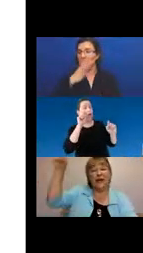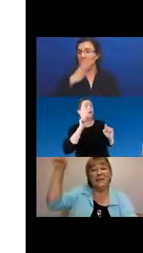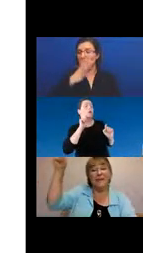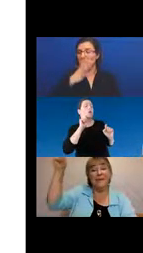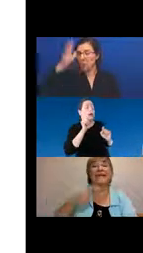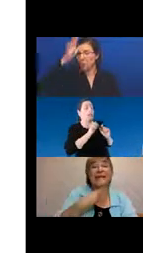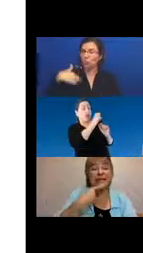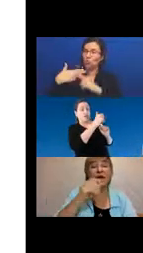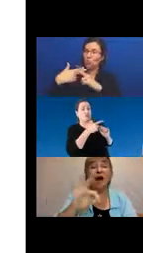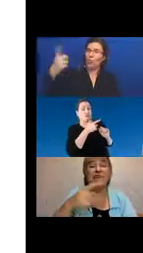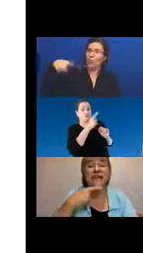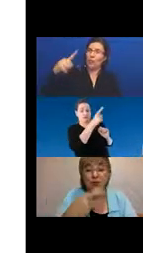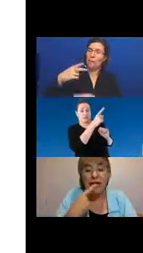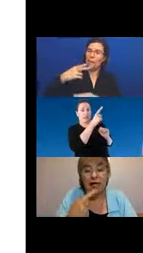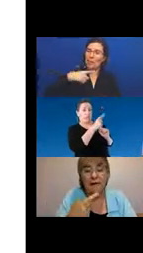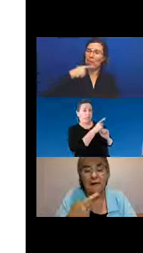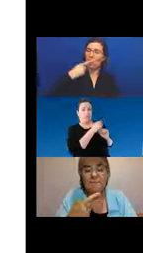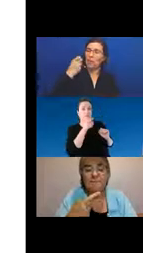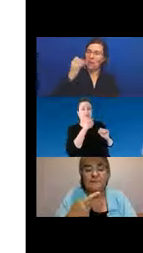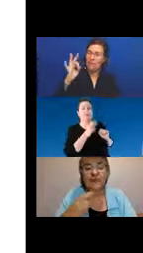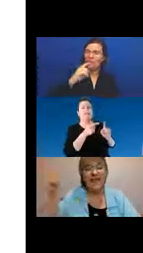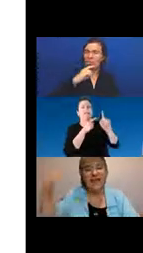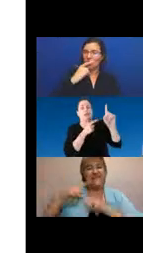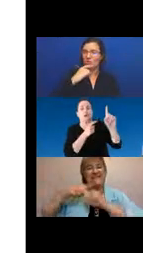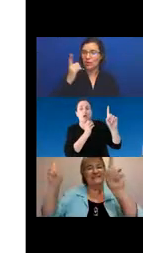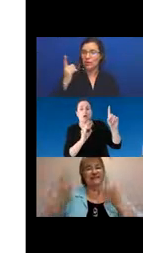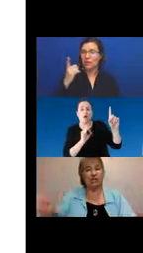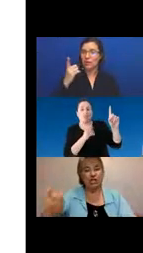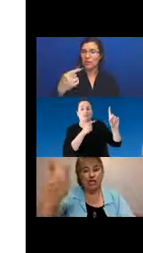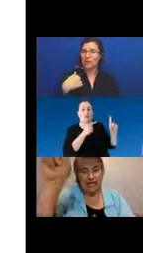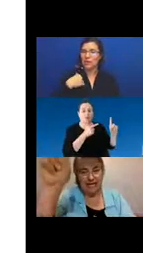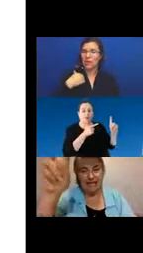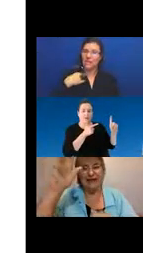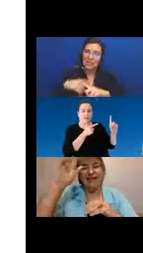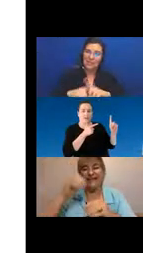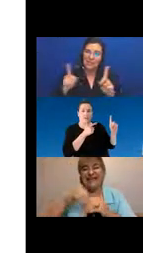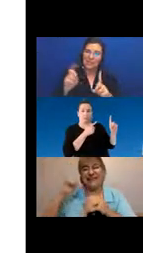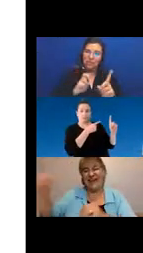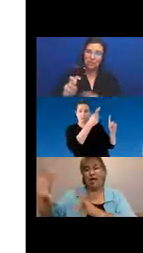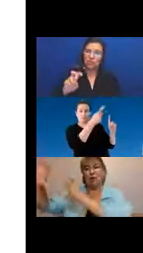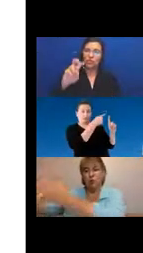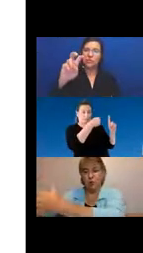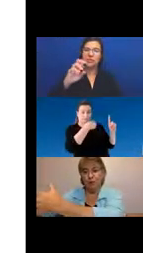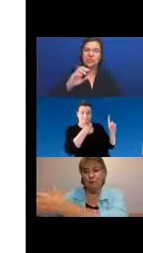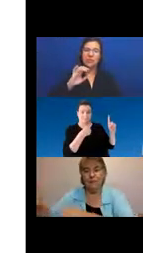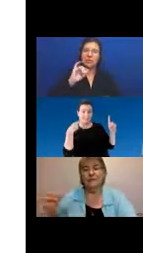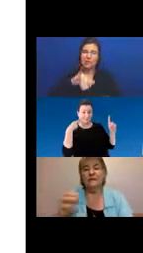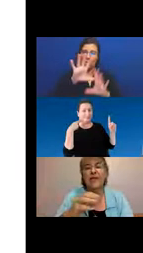call them hearing of hearing. They have a different journey in that